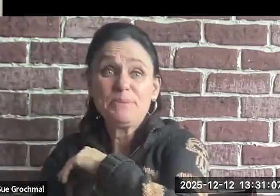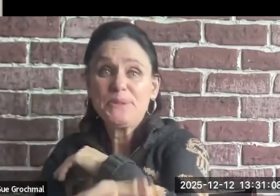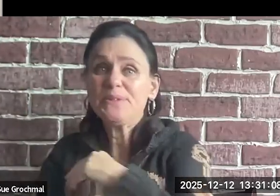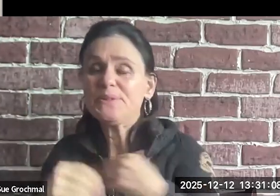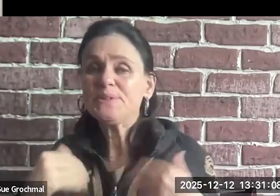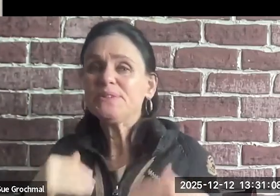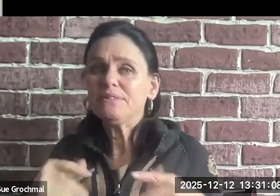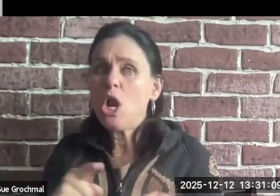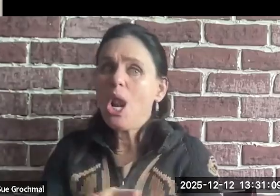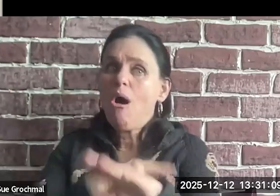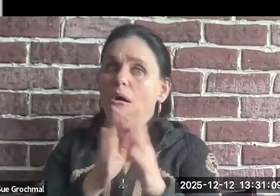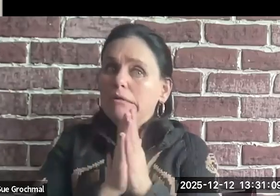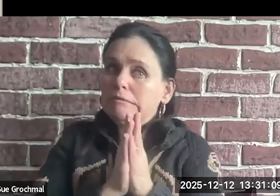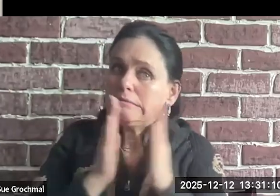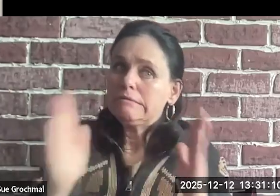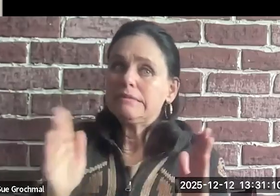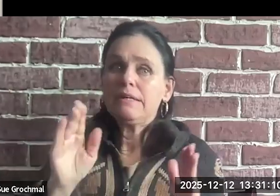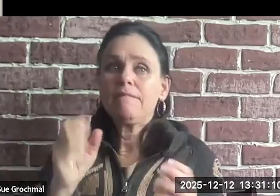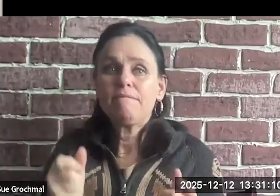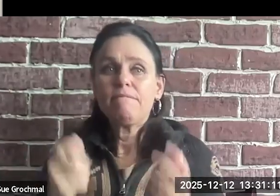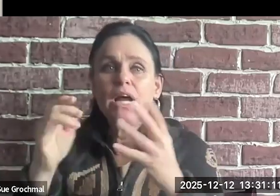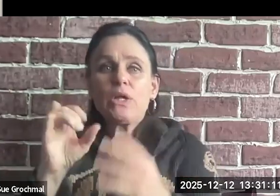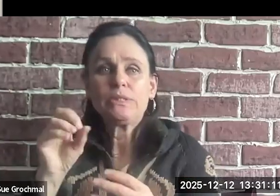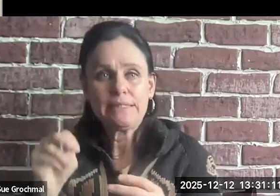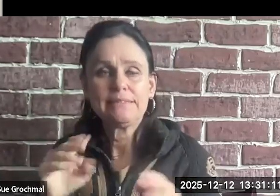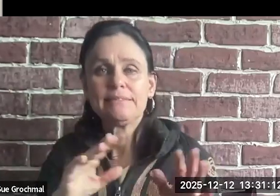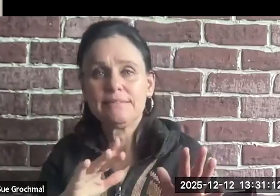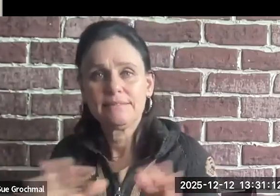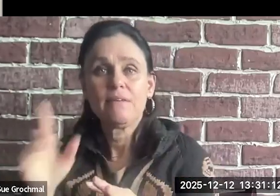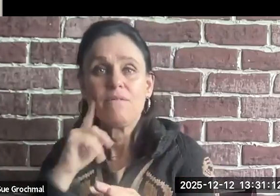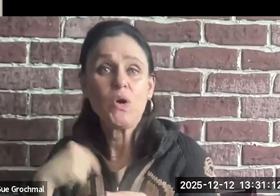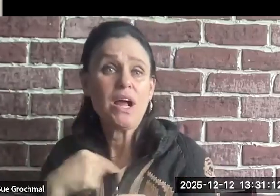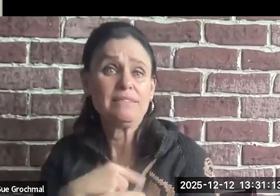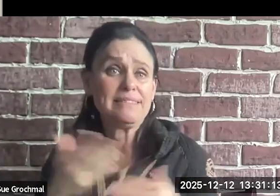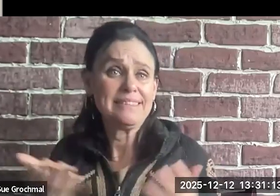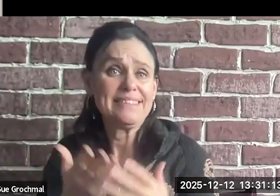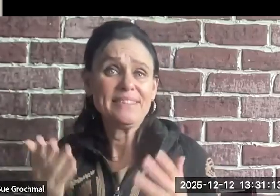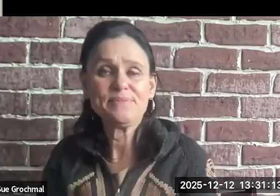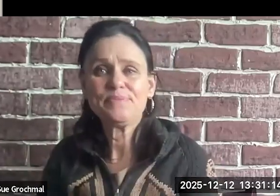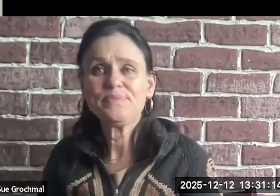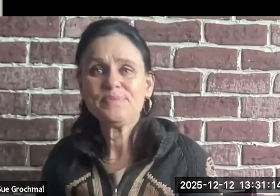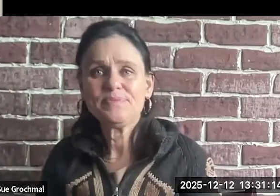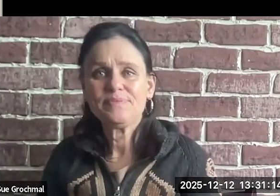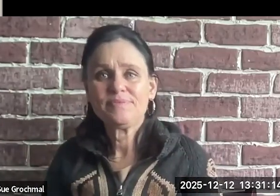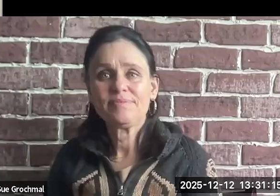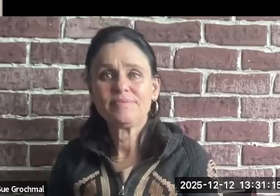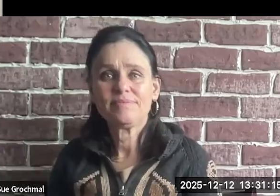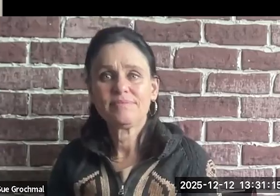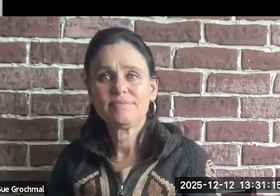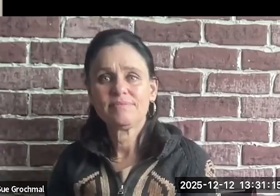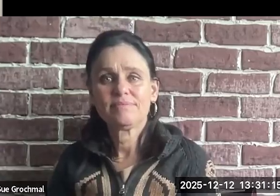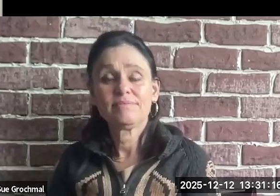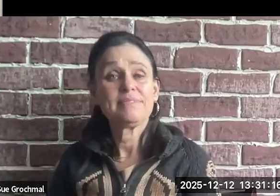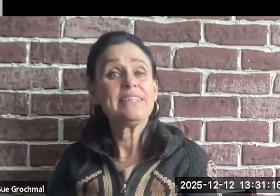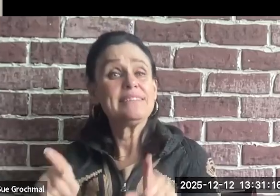exceptionally long fire season and response season for us here. And as